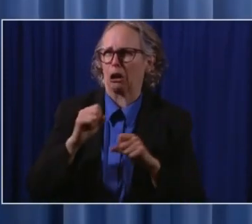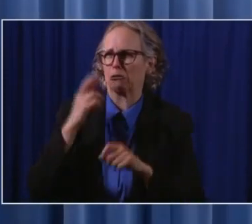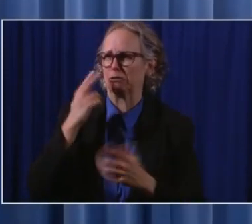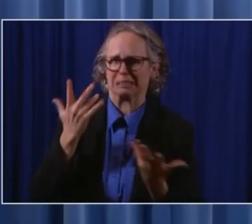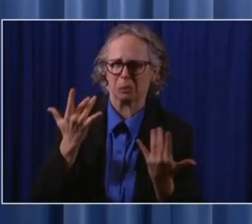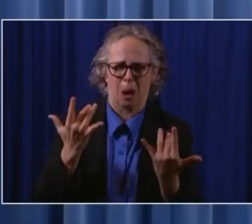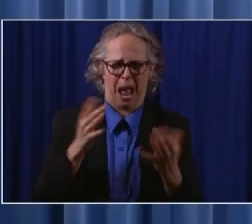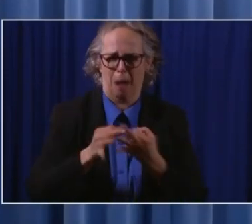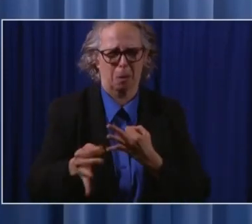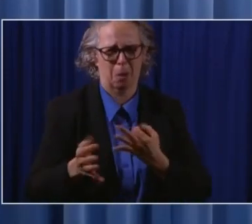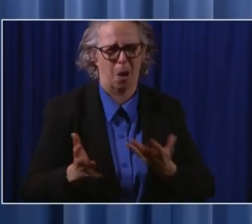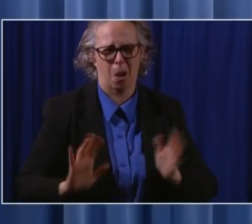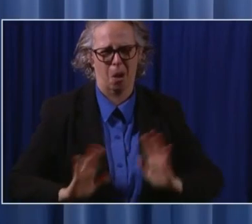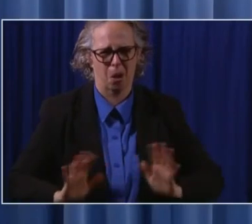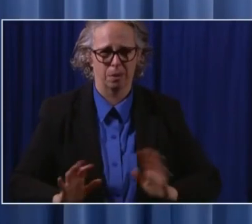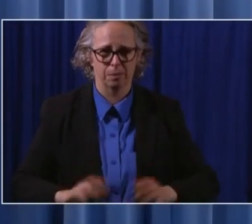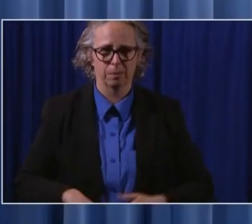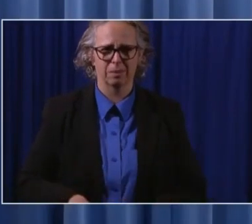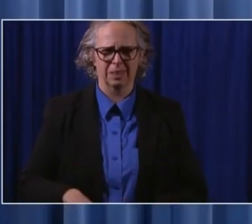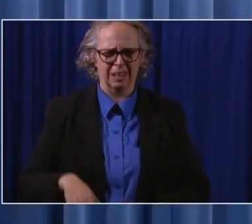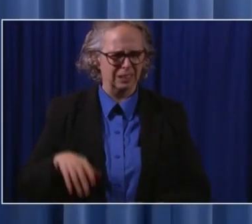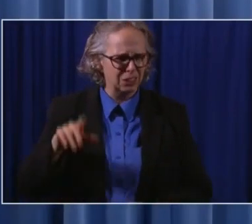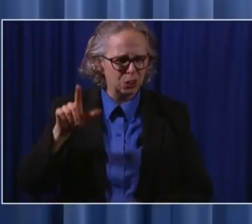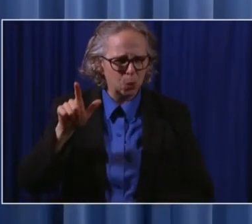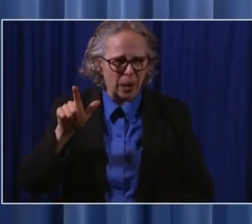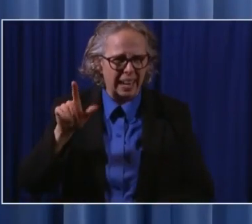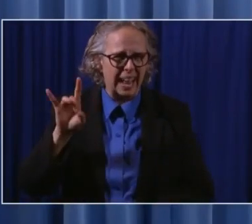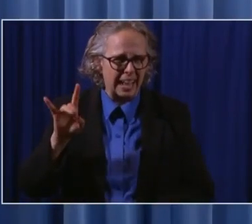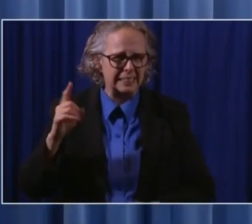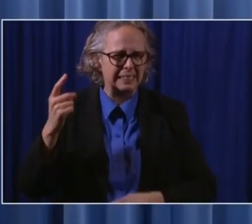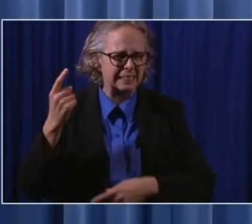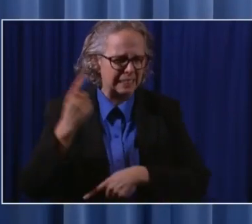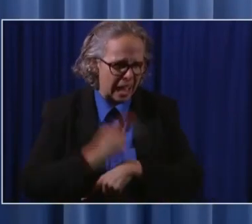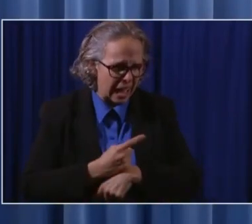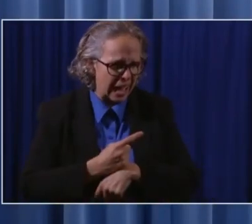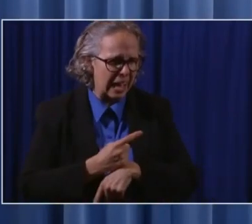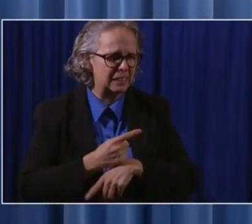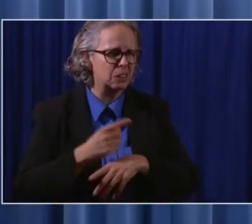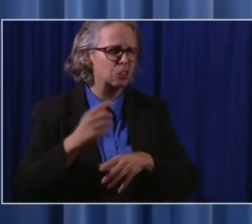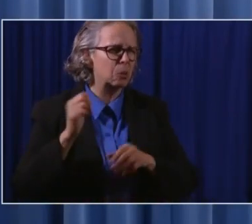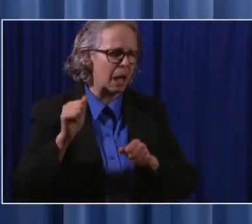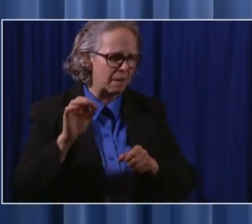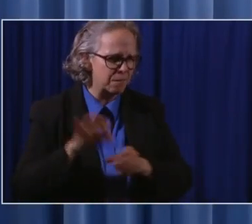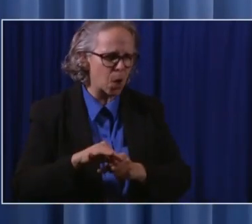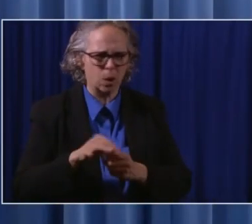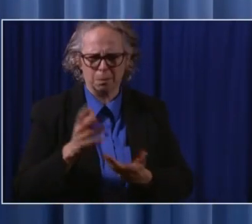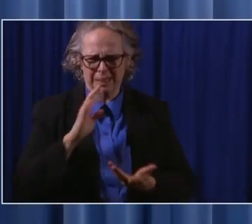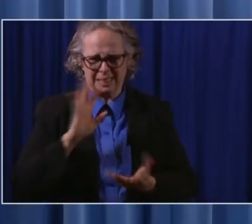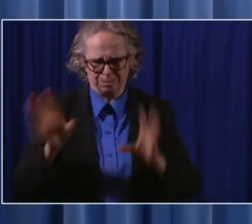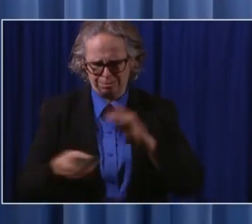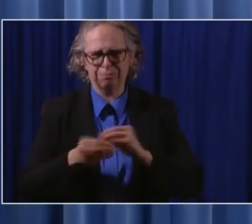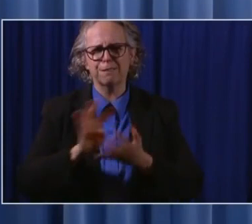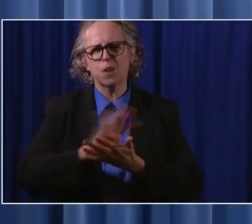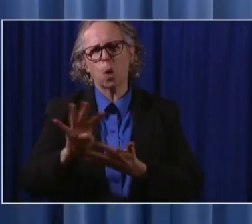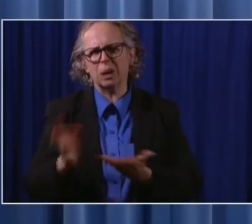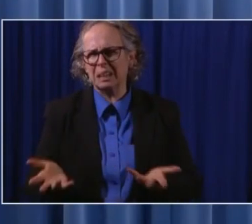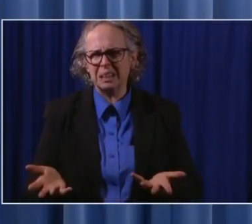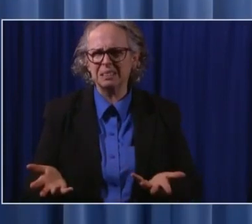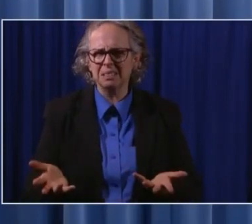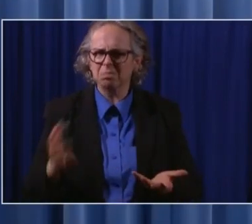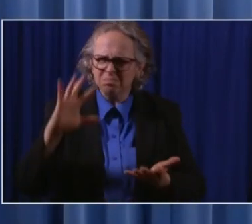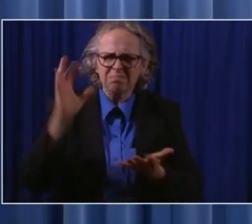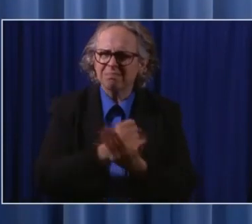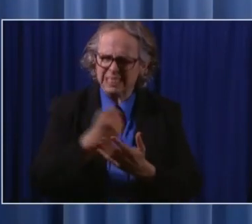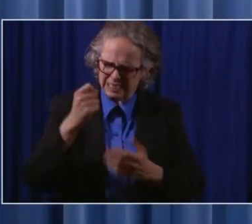days, I think it's 28, to vote. You know, we have 4 weeks to vote. So I don't think we're having a problem. The election's going